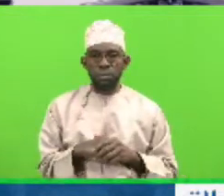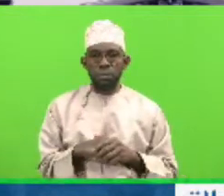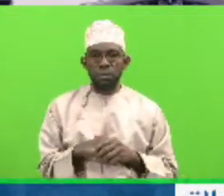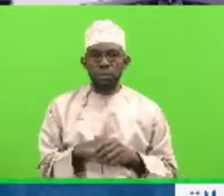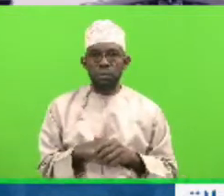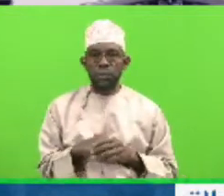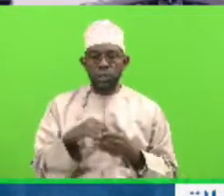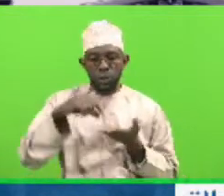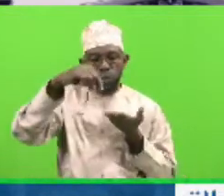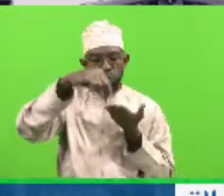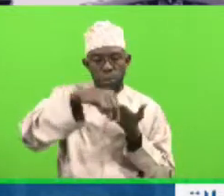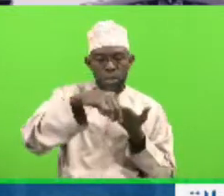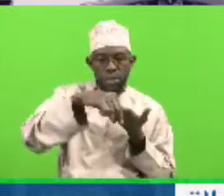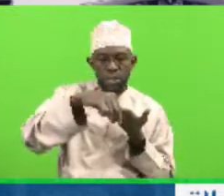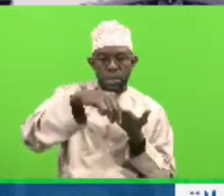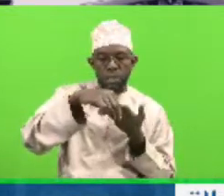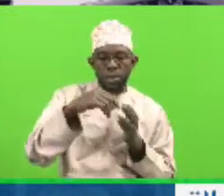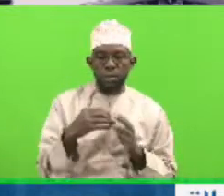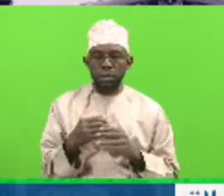In the Quran,